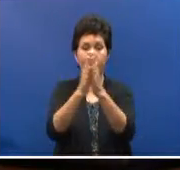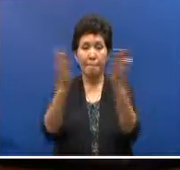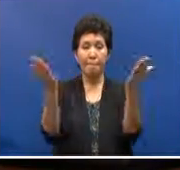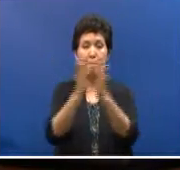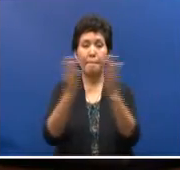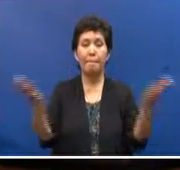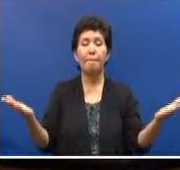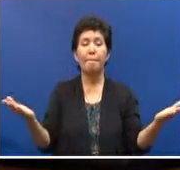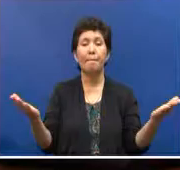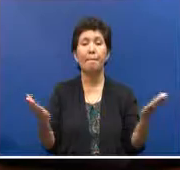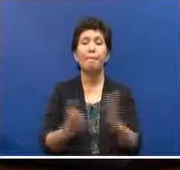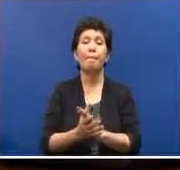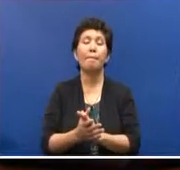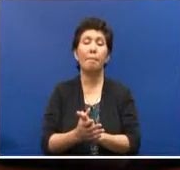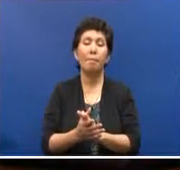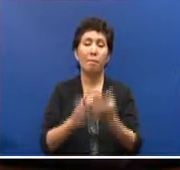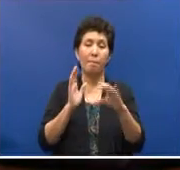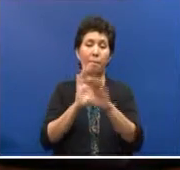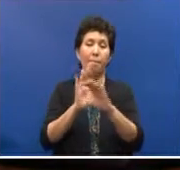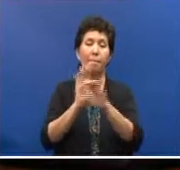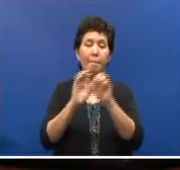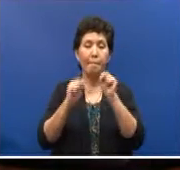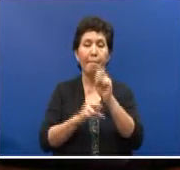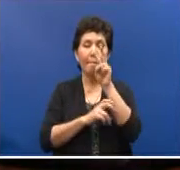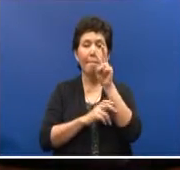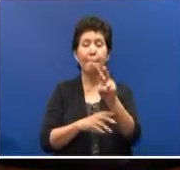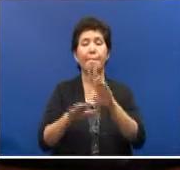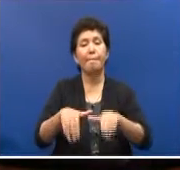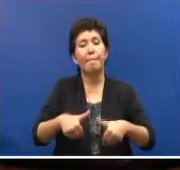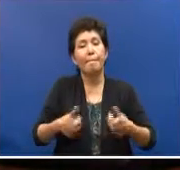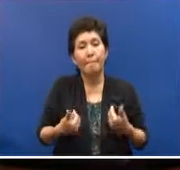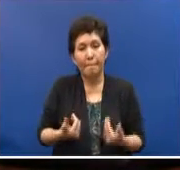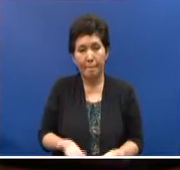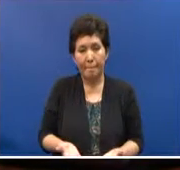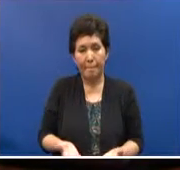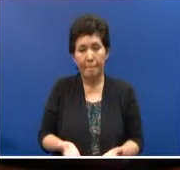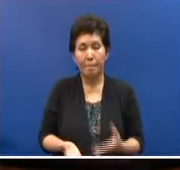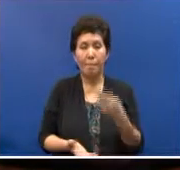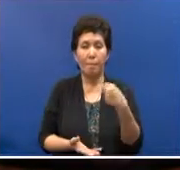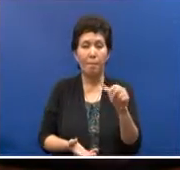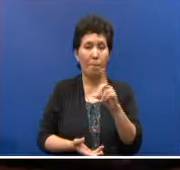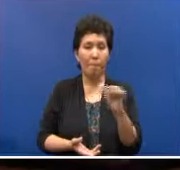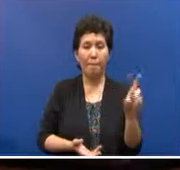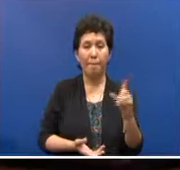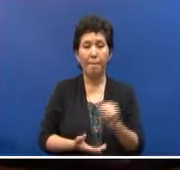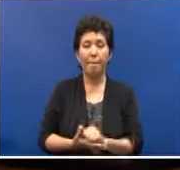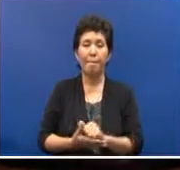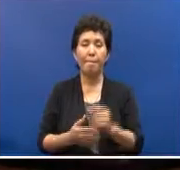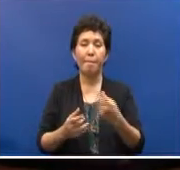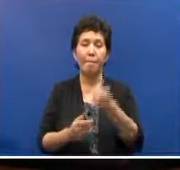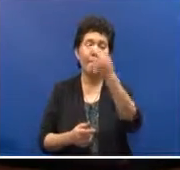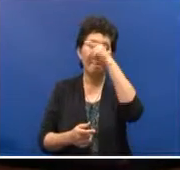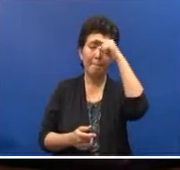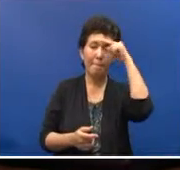through films. Okay, for example, we can see that how Hollywood, okay, they tends to portray